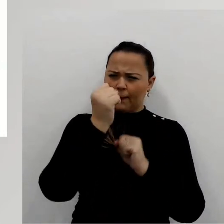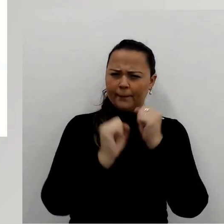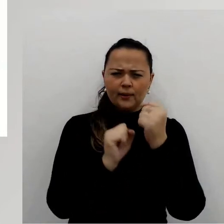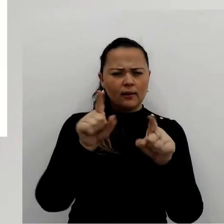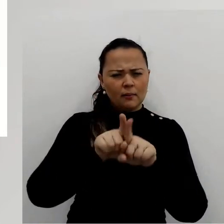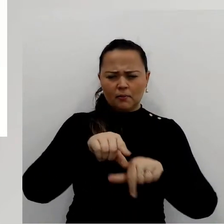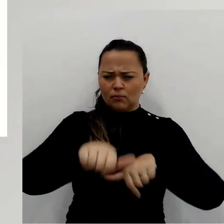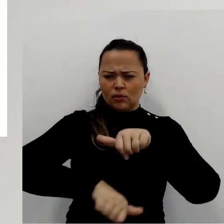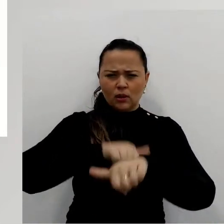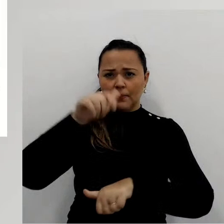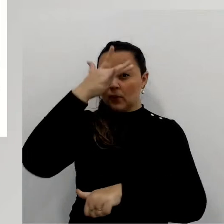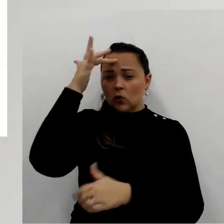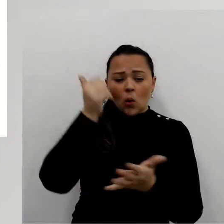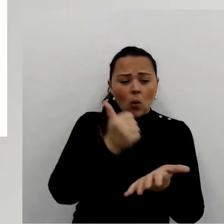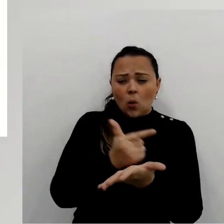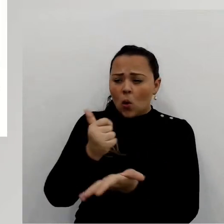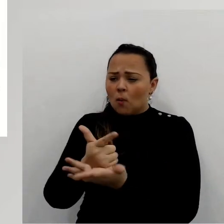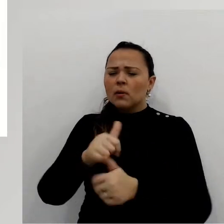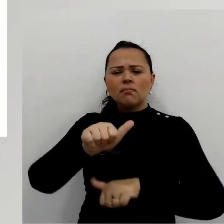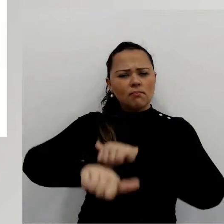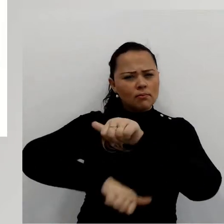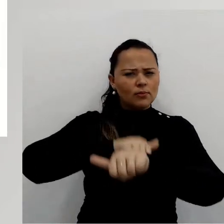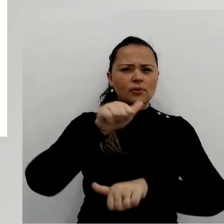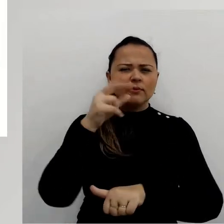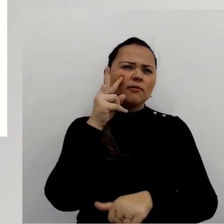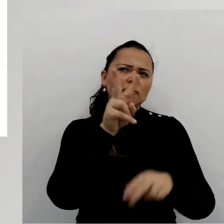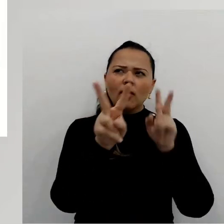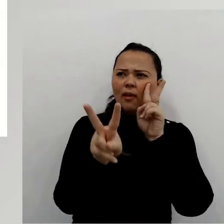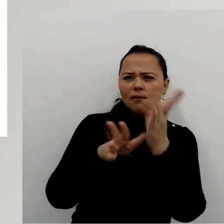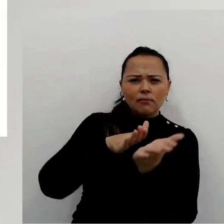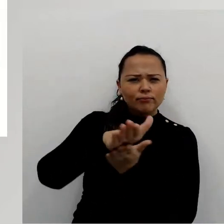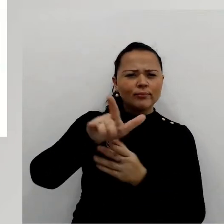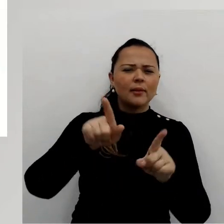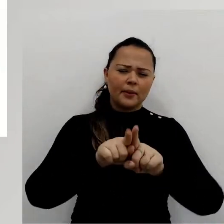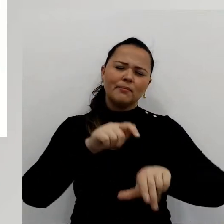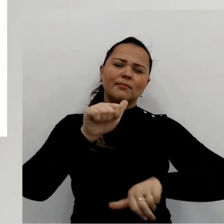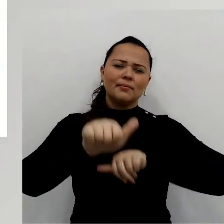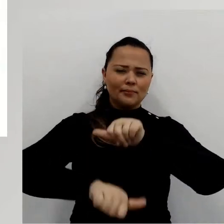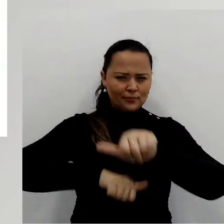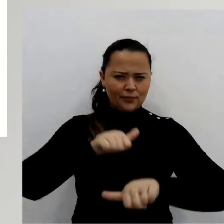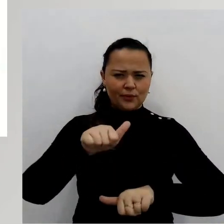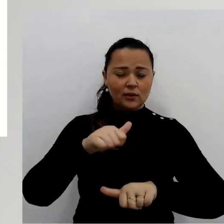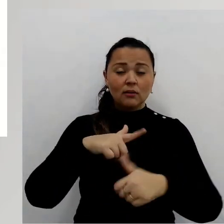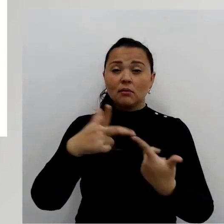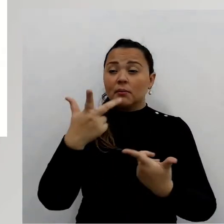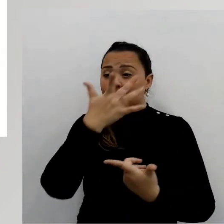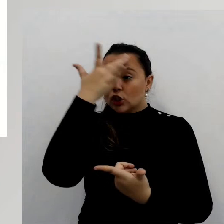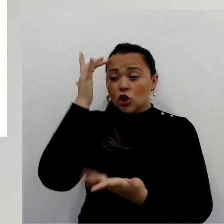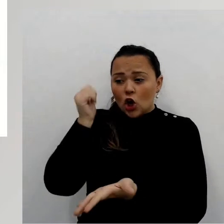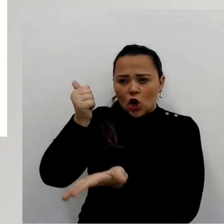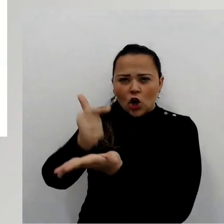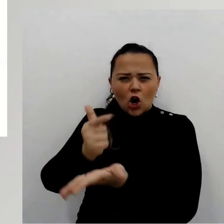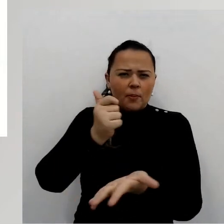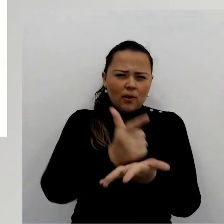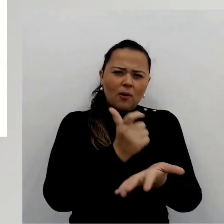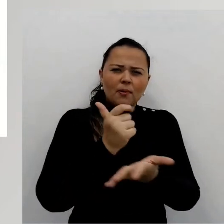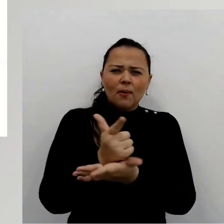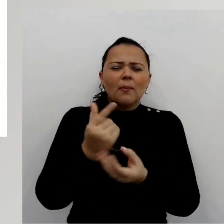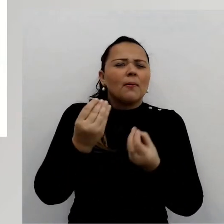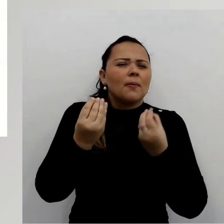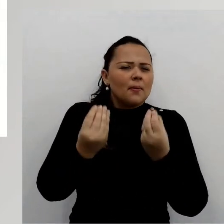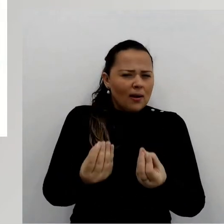is also changing. So the way people buy print and packaging are